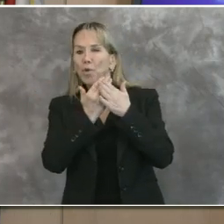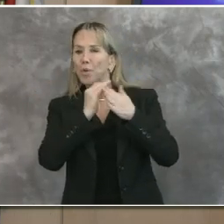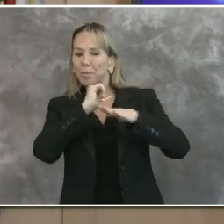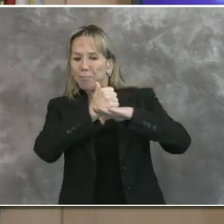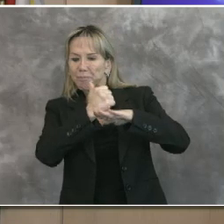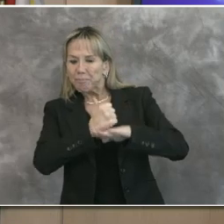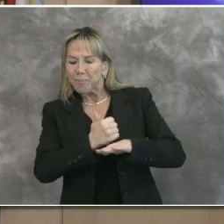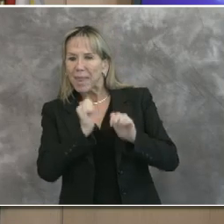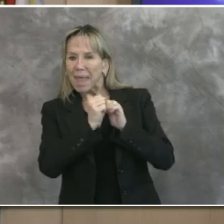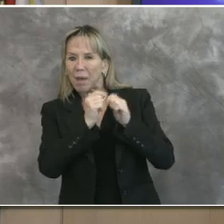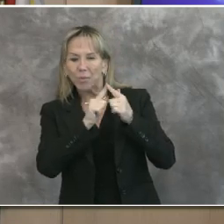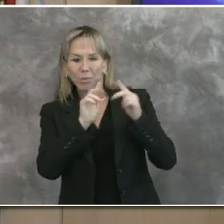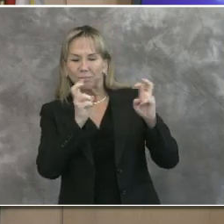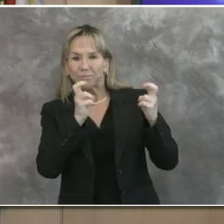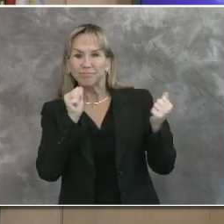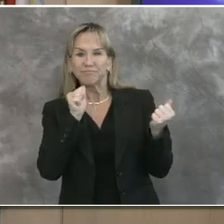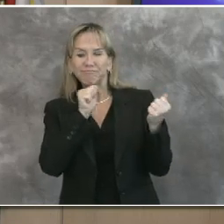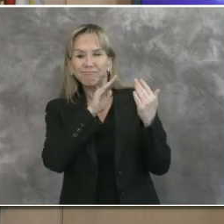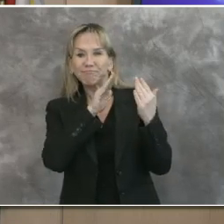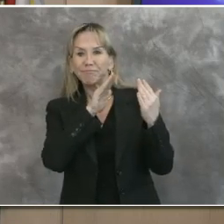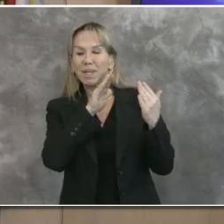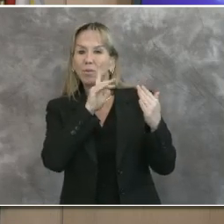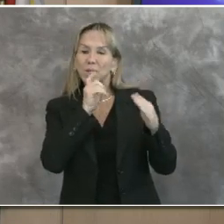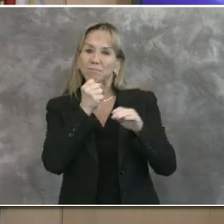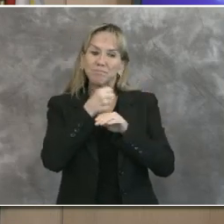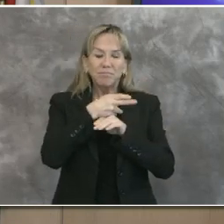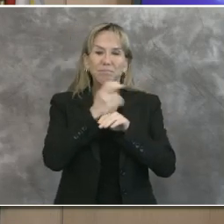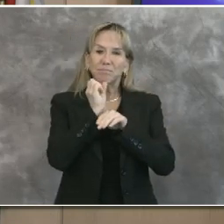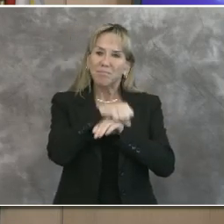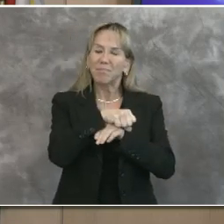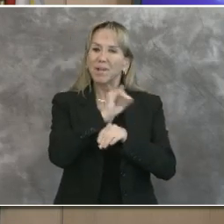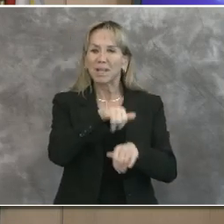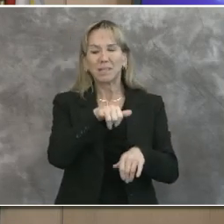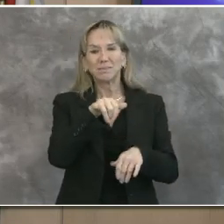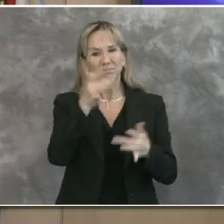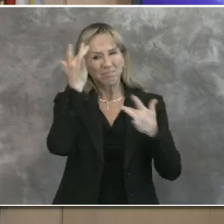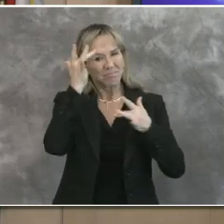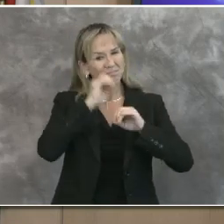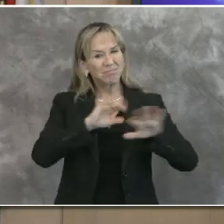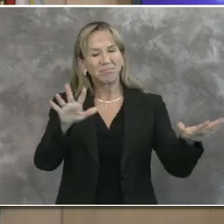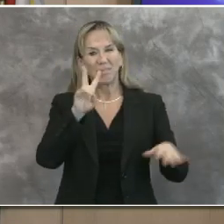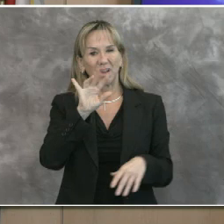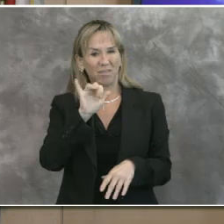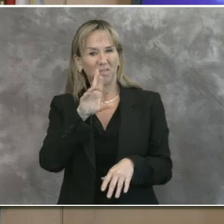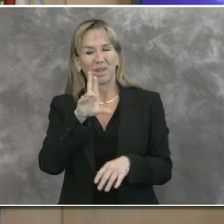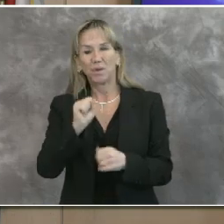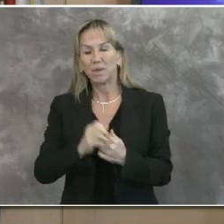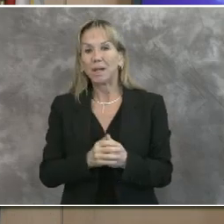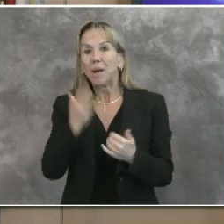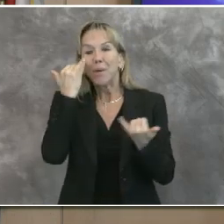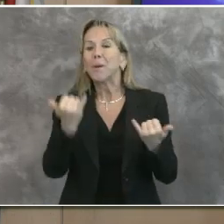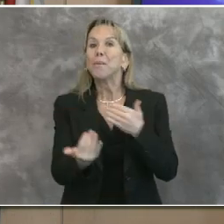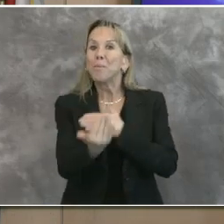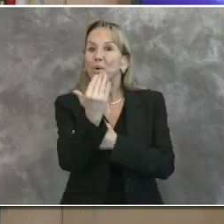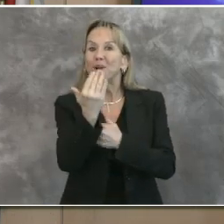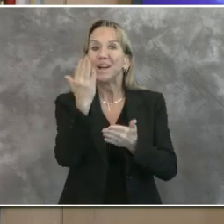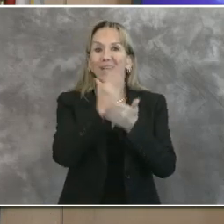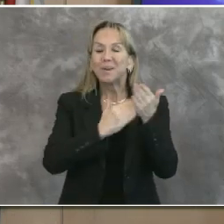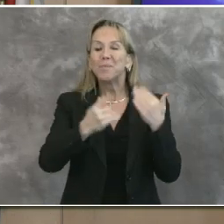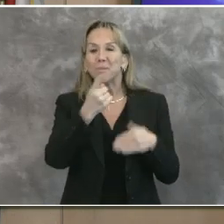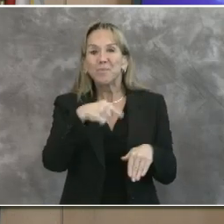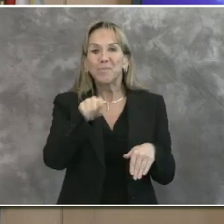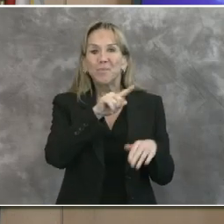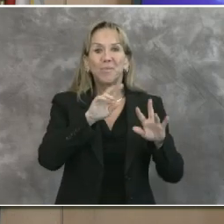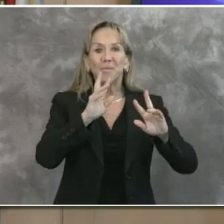this virus. I know that some of you were out this morning eagerly awaiting the sunrise as we lifted the